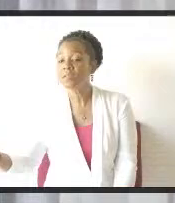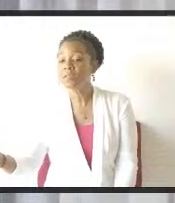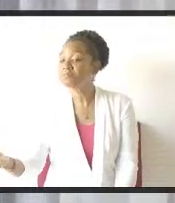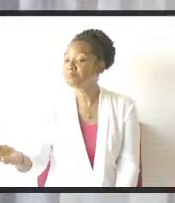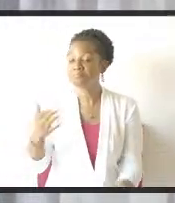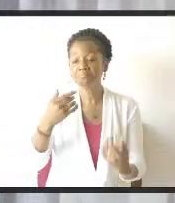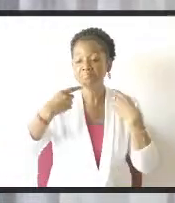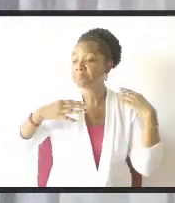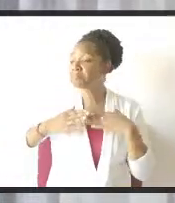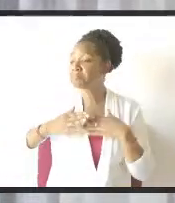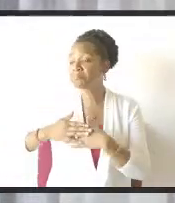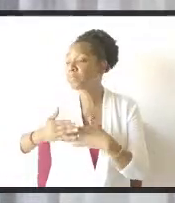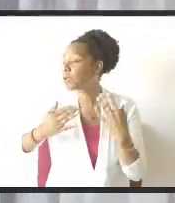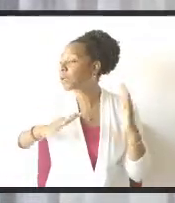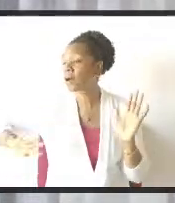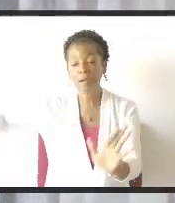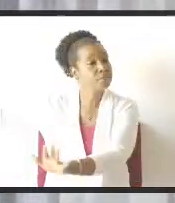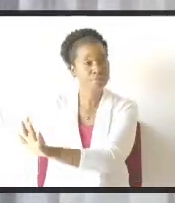department.